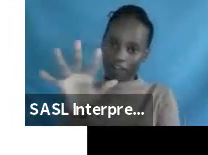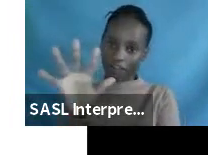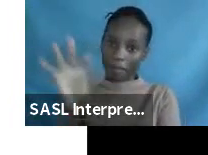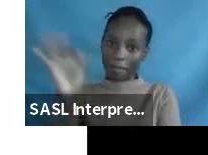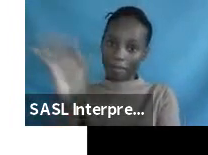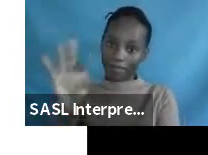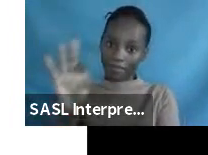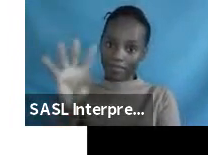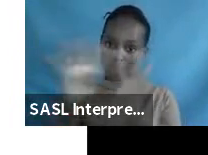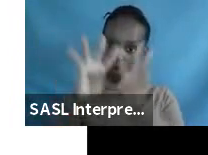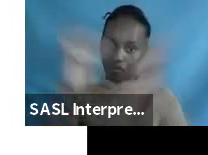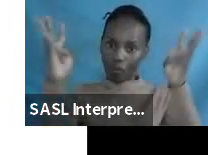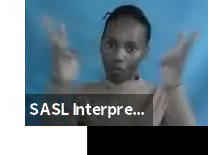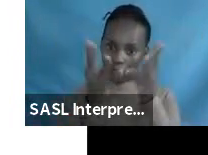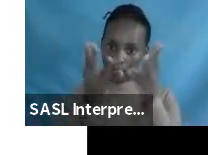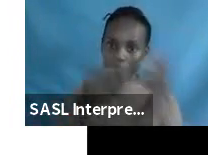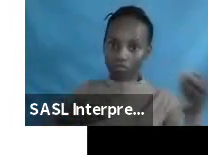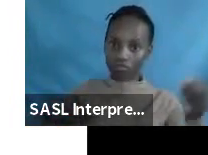This is a lot of